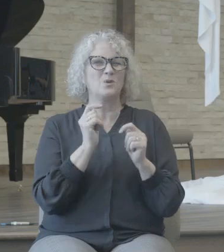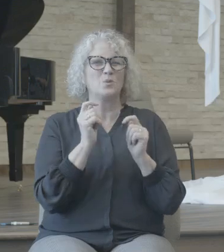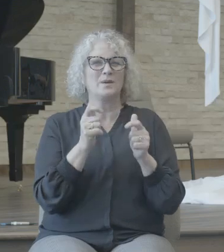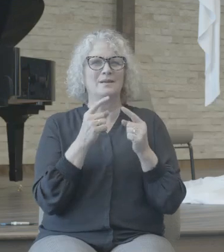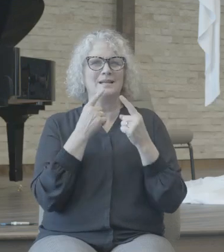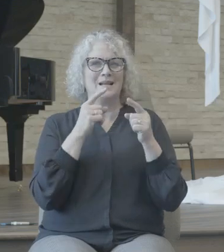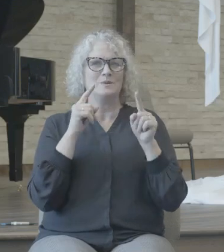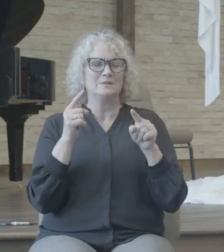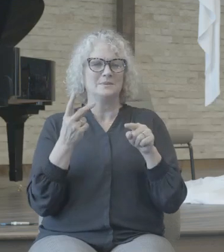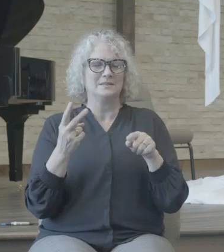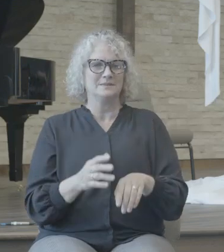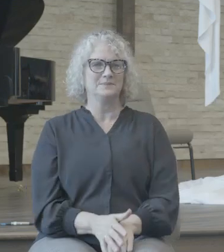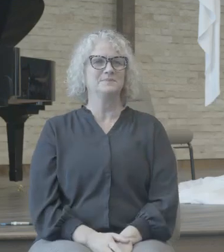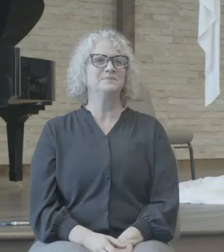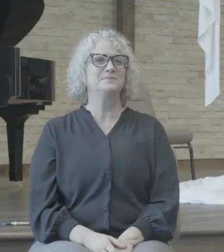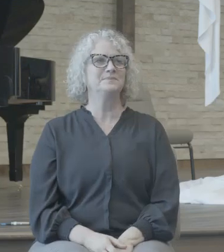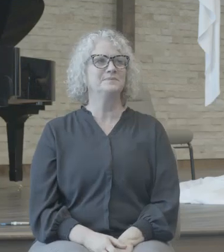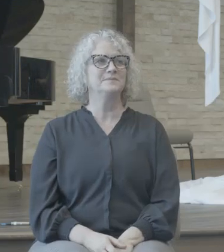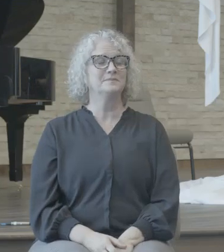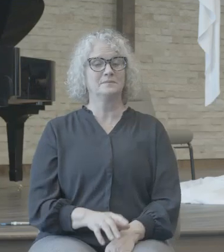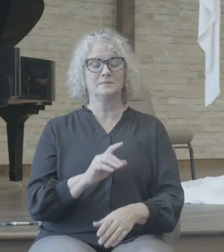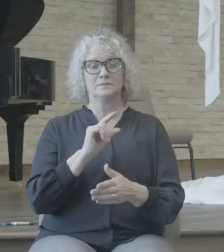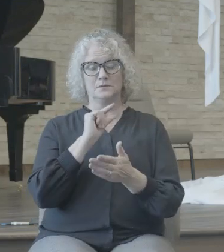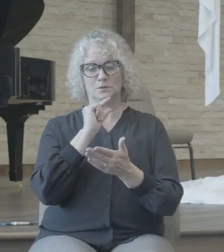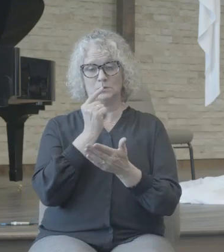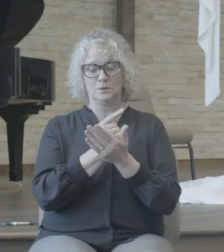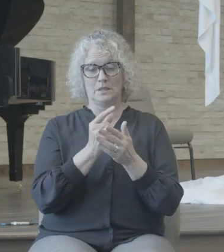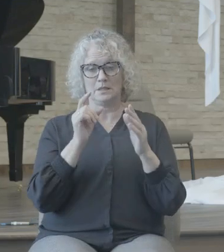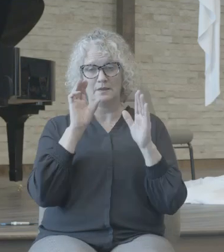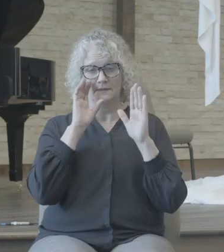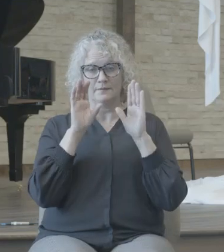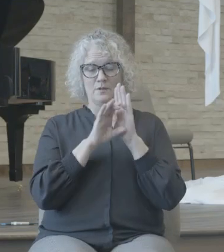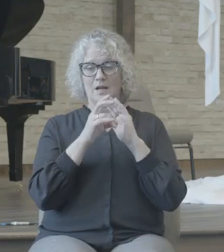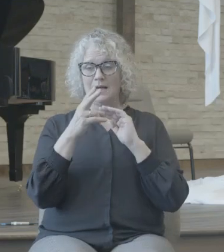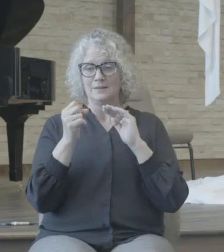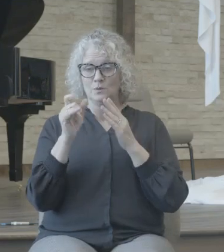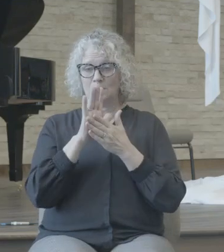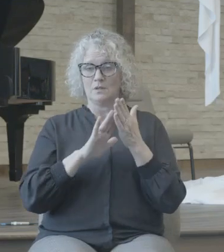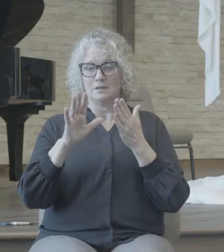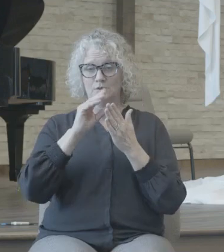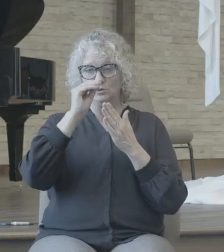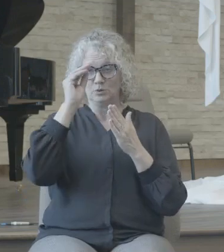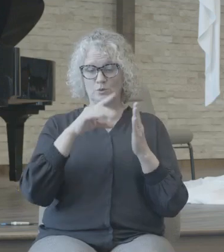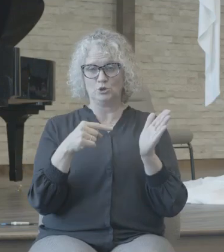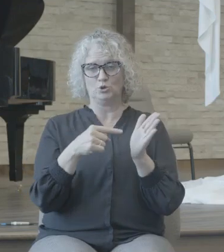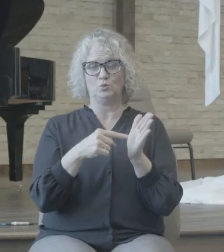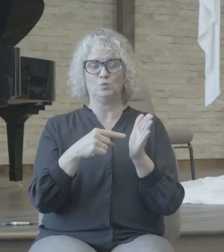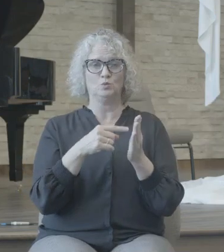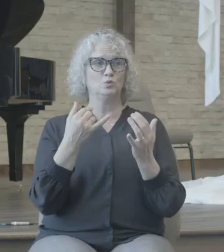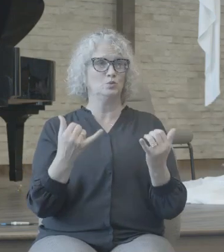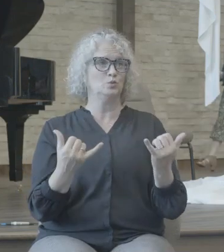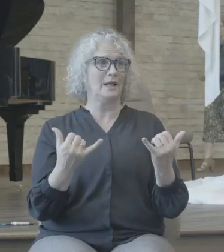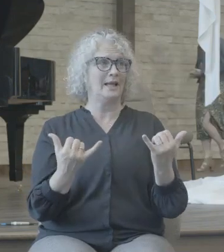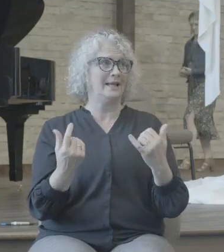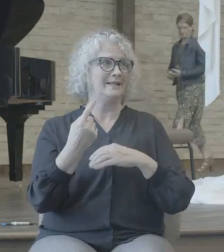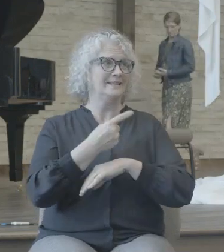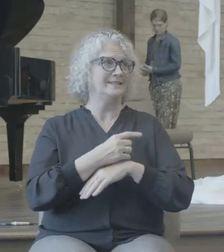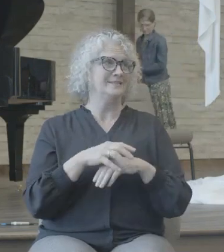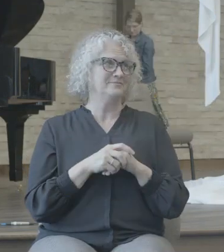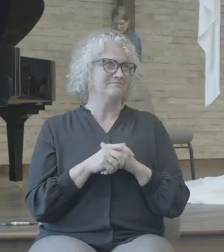announcements. Grad photos for our high school and college students are due today.